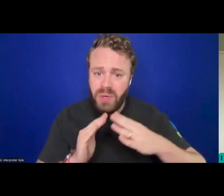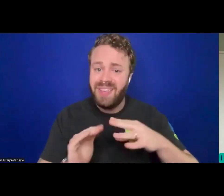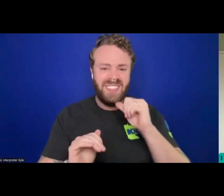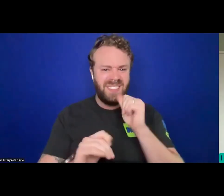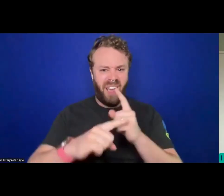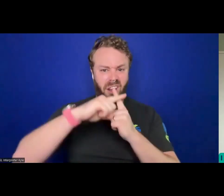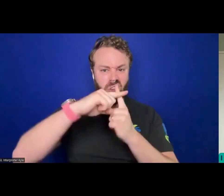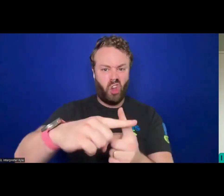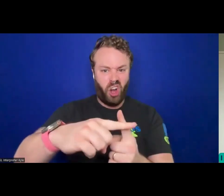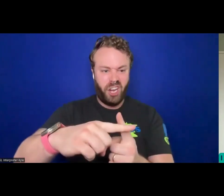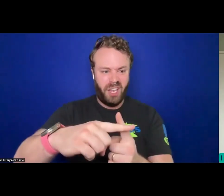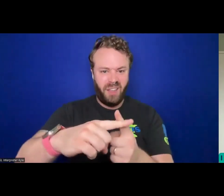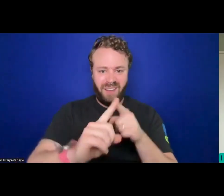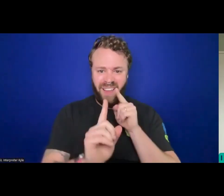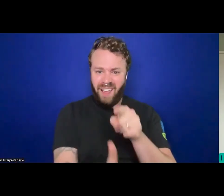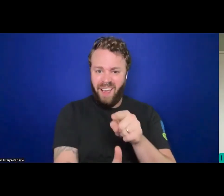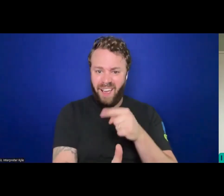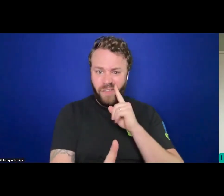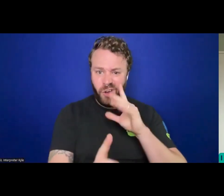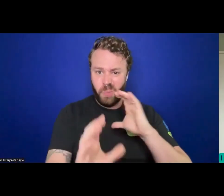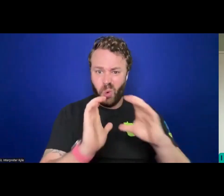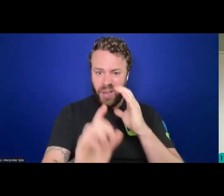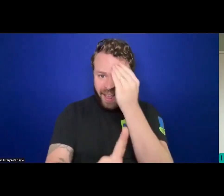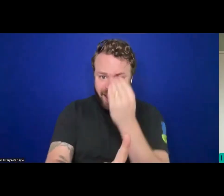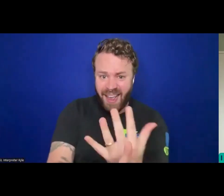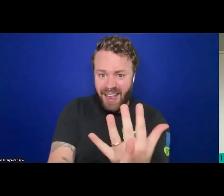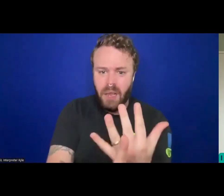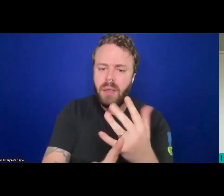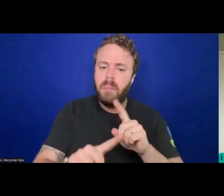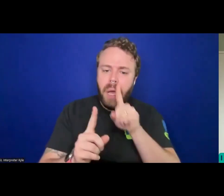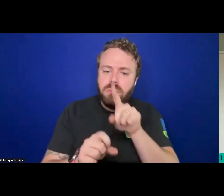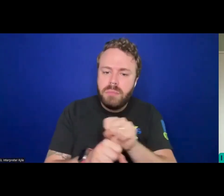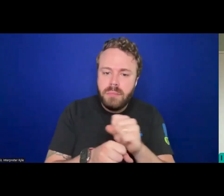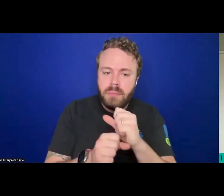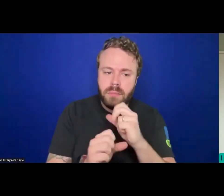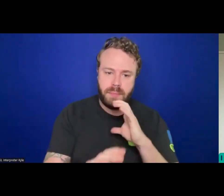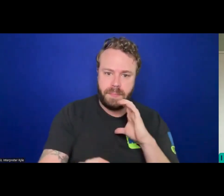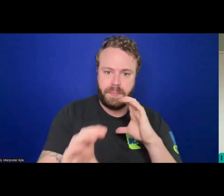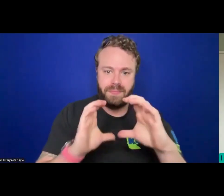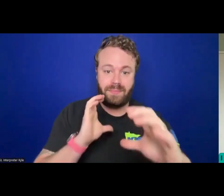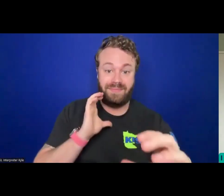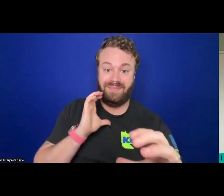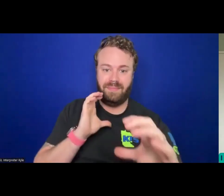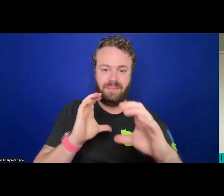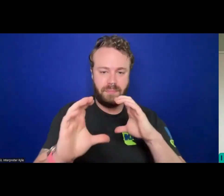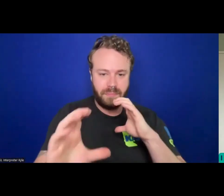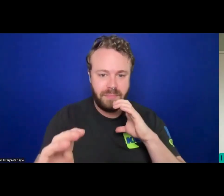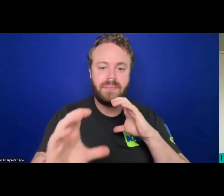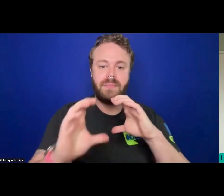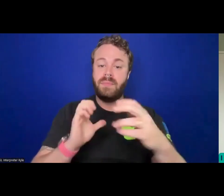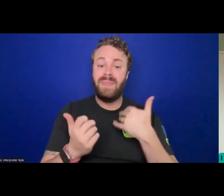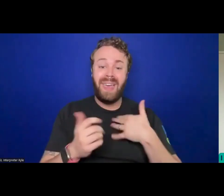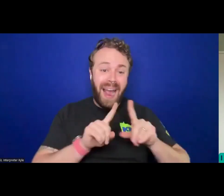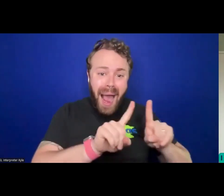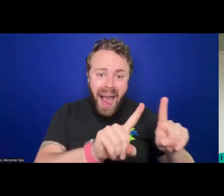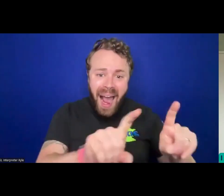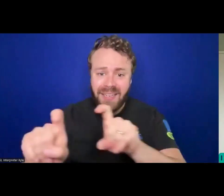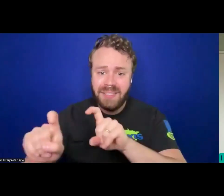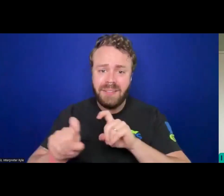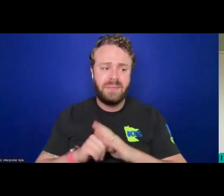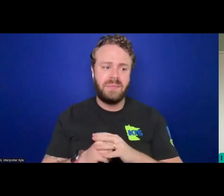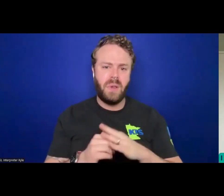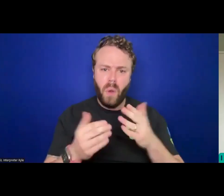active participant in this process. So ask questions, go look for questions. If you're posting on social